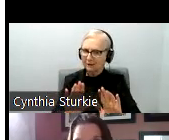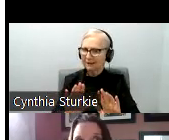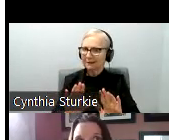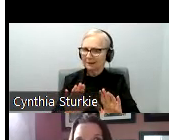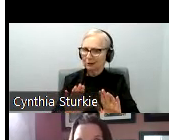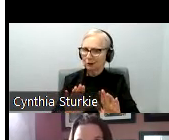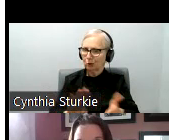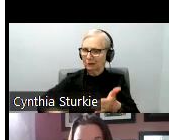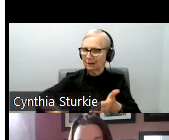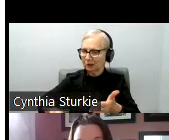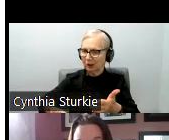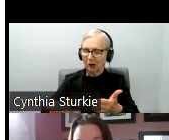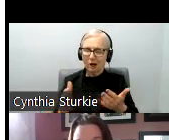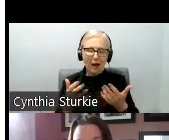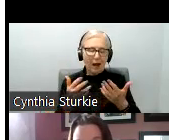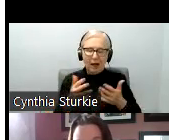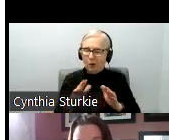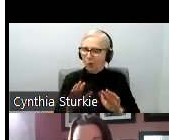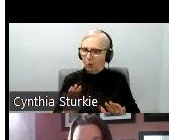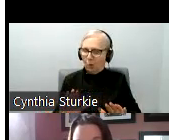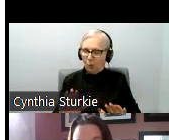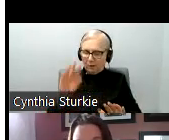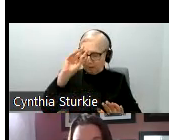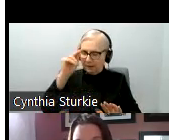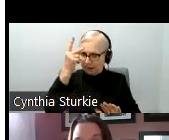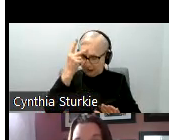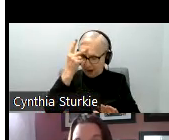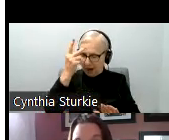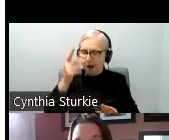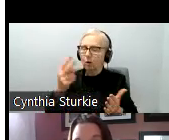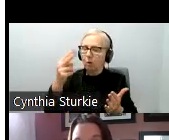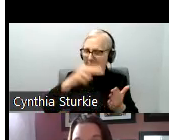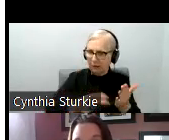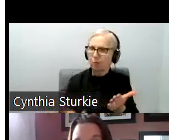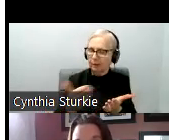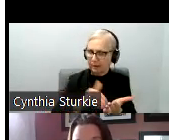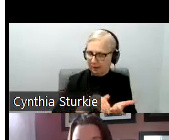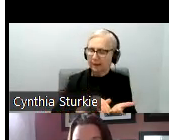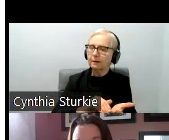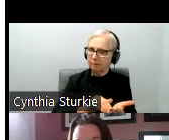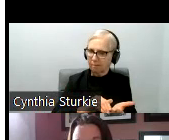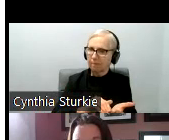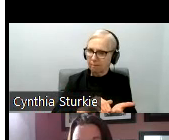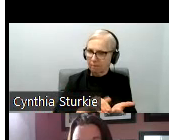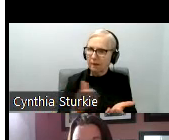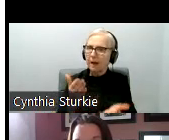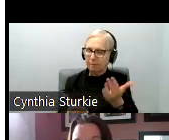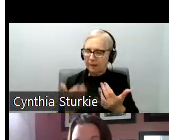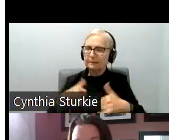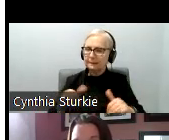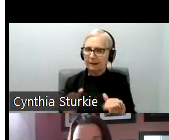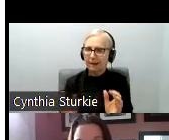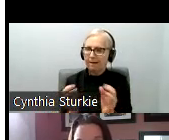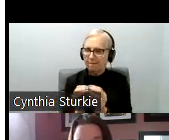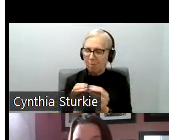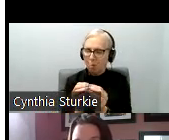And so I was just really wanting to understand that. But with what you just said, I'll also go back and reread this, and I might still provide further comment,